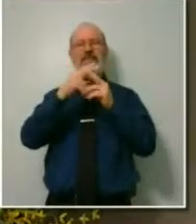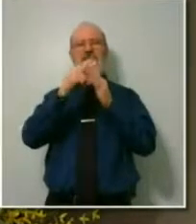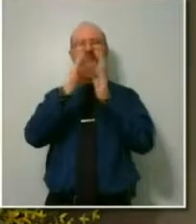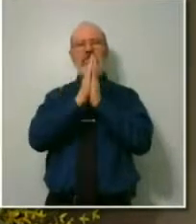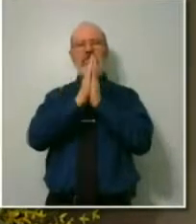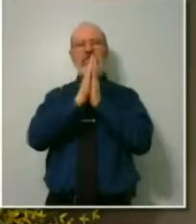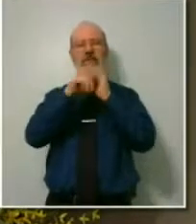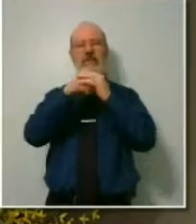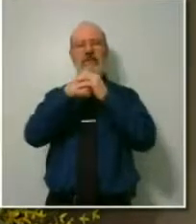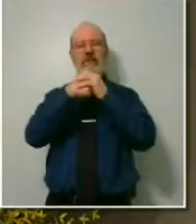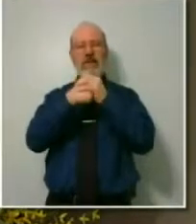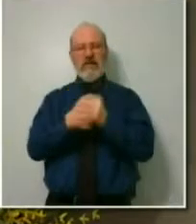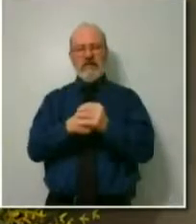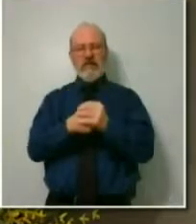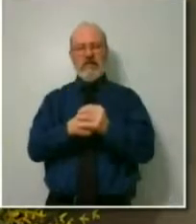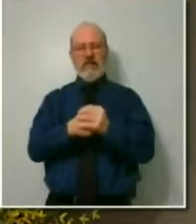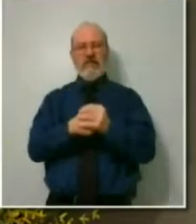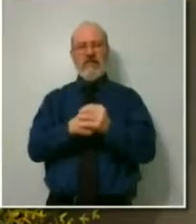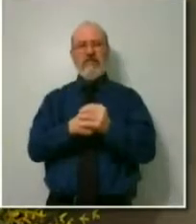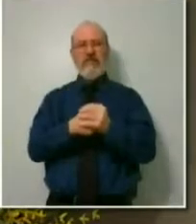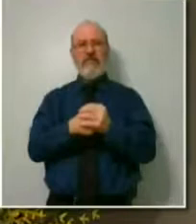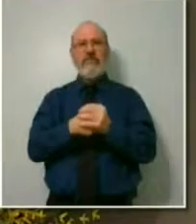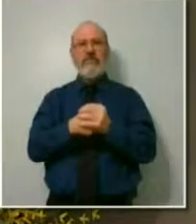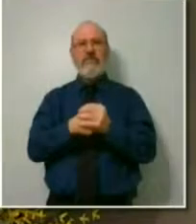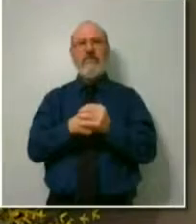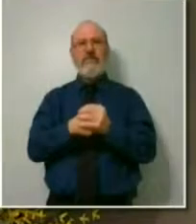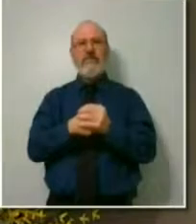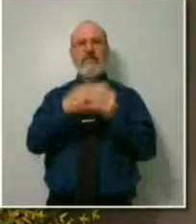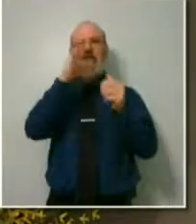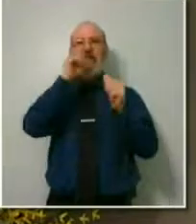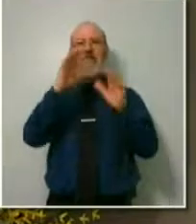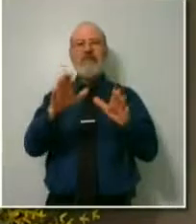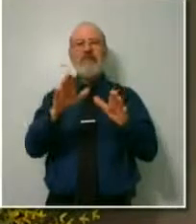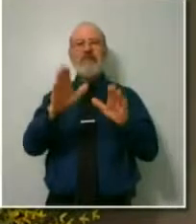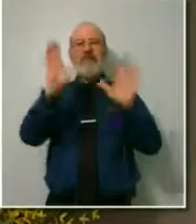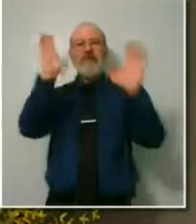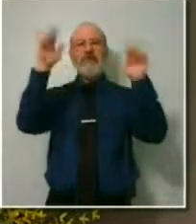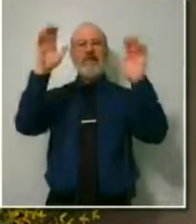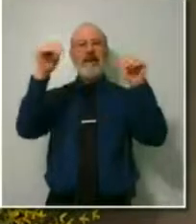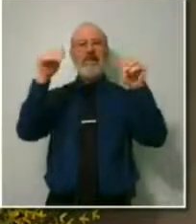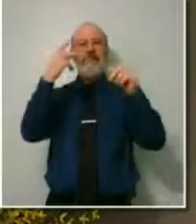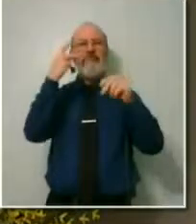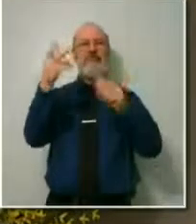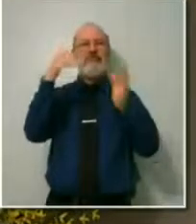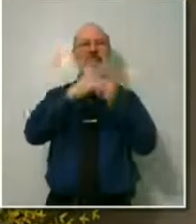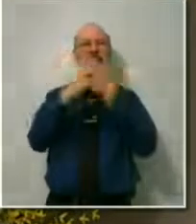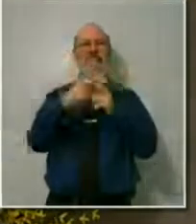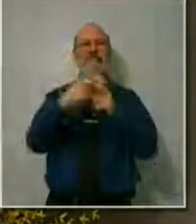Amen. Well, God bless you. Good night, and we'll see you again soon.